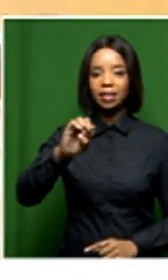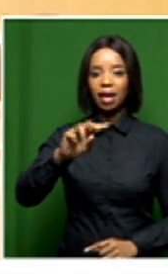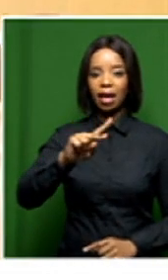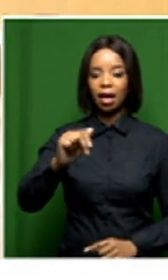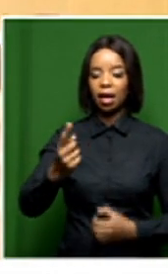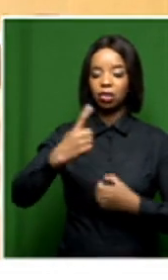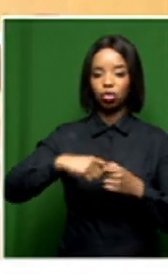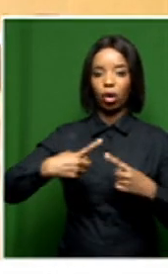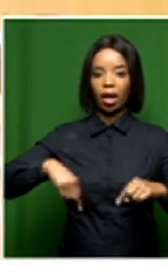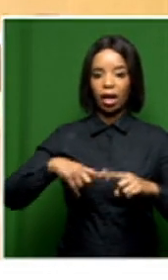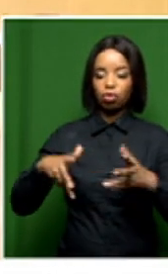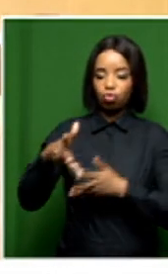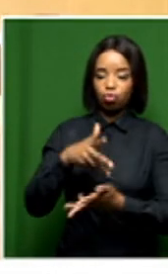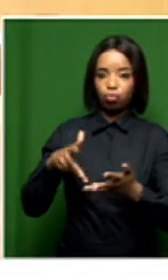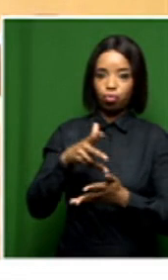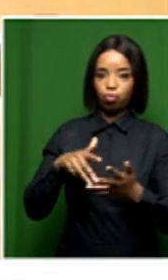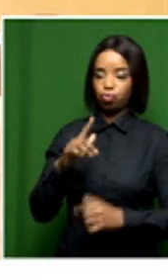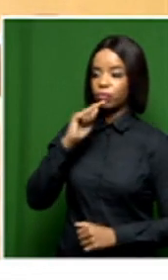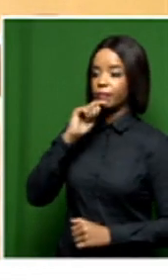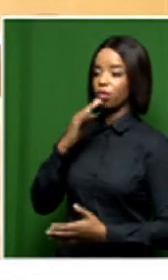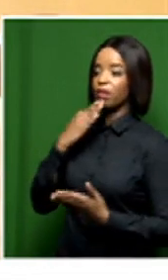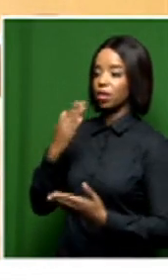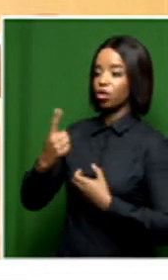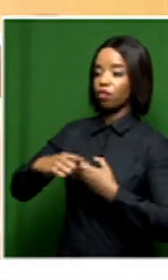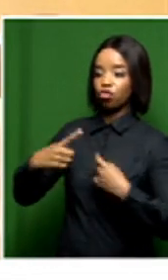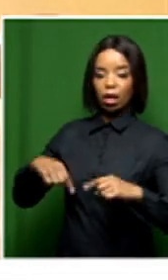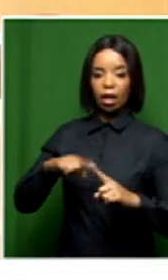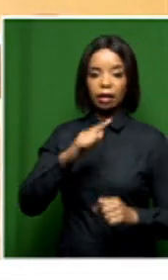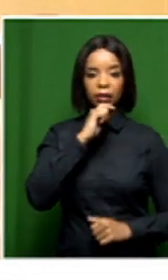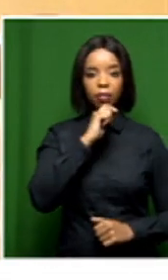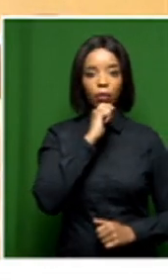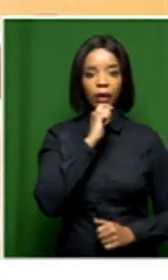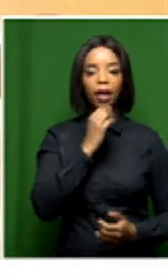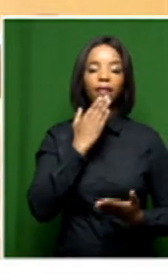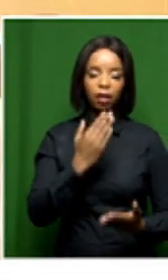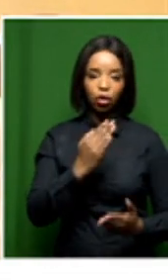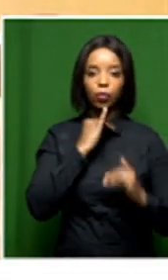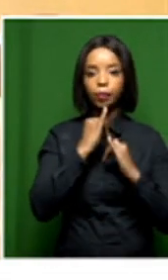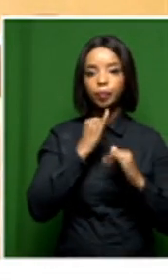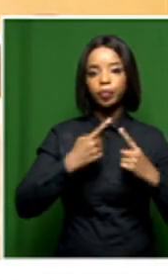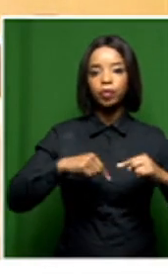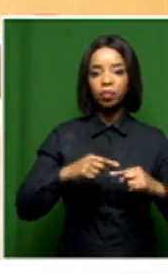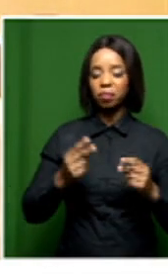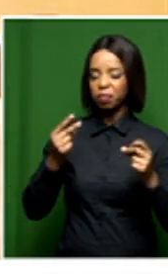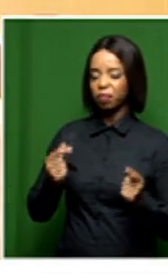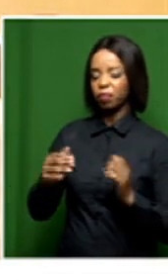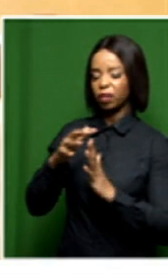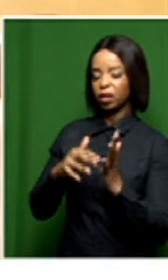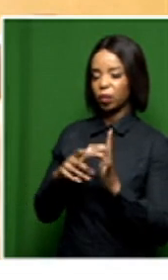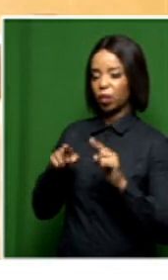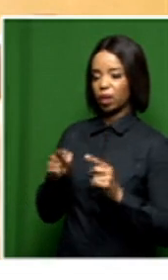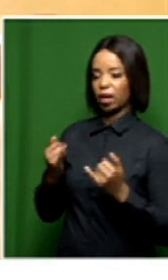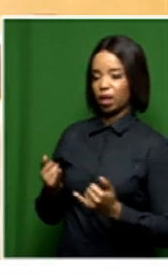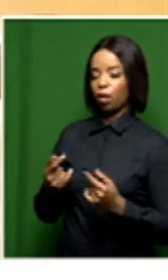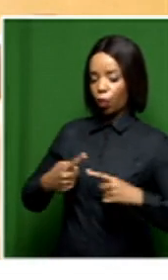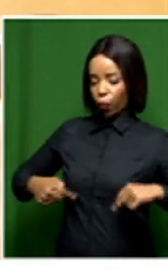us. Good morning, Leon, and thanks for having us. All right, so let's get to the nitty-gritty of the story now. So we're talking about these